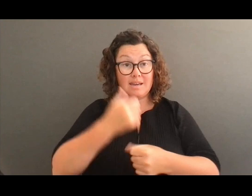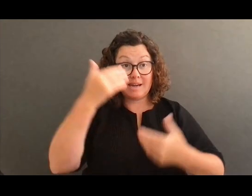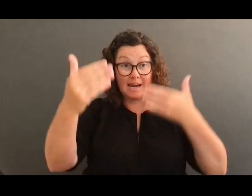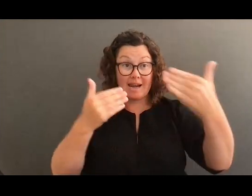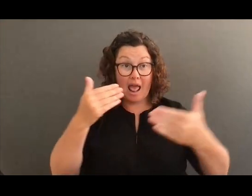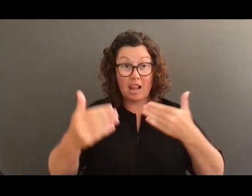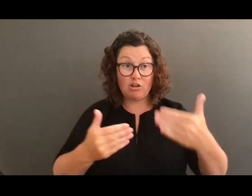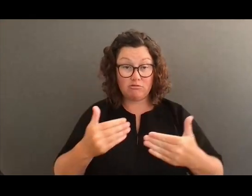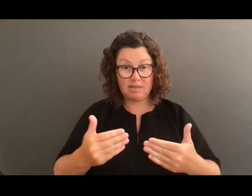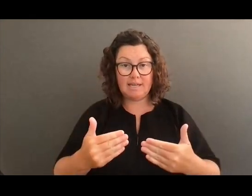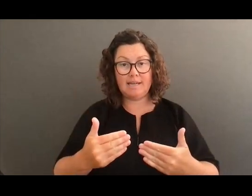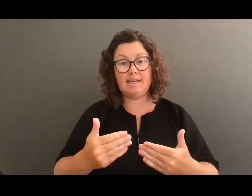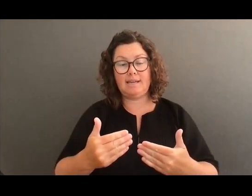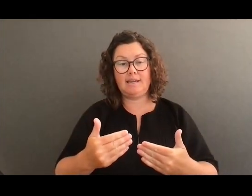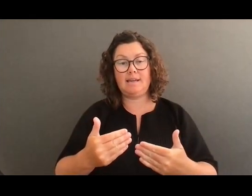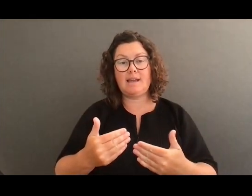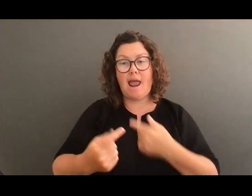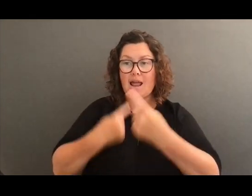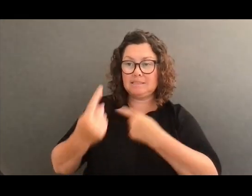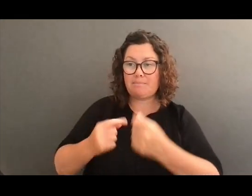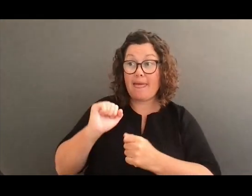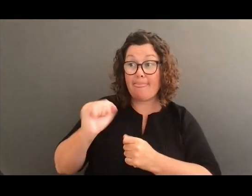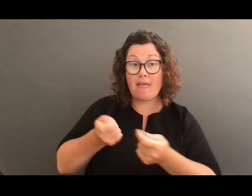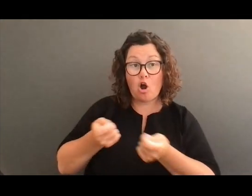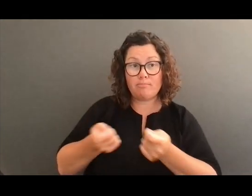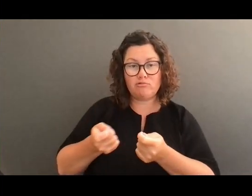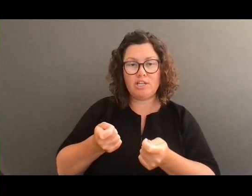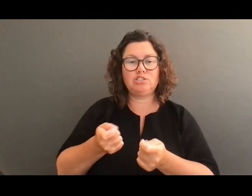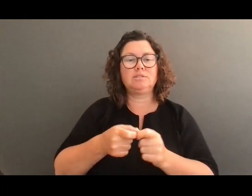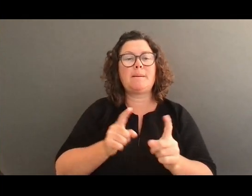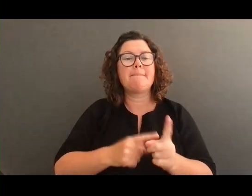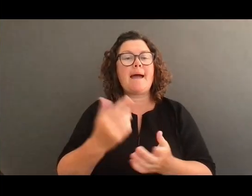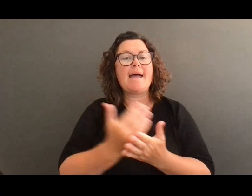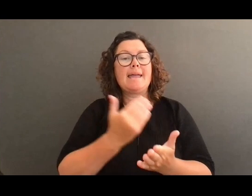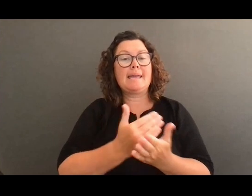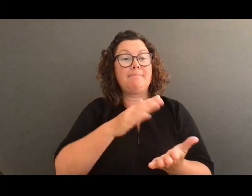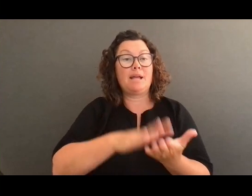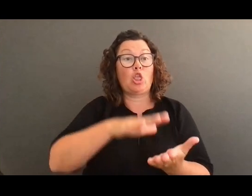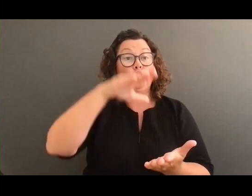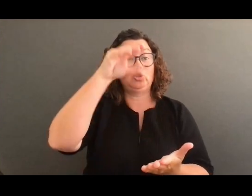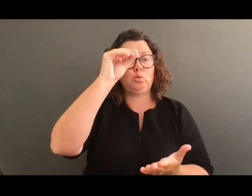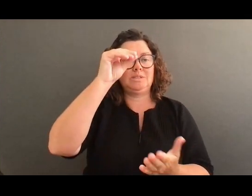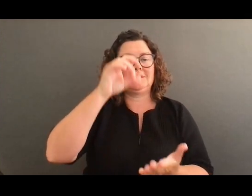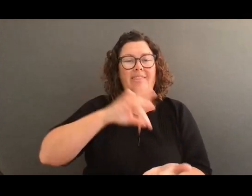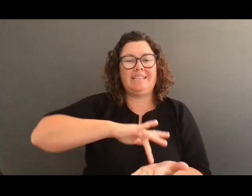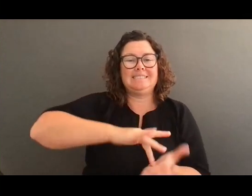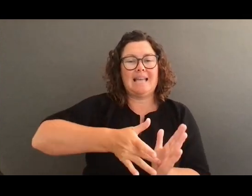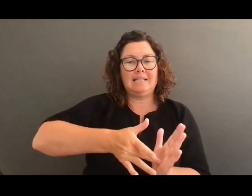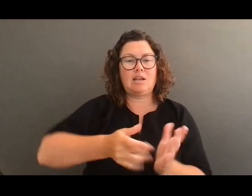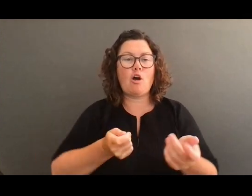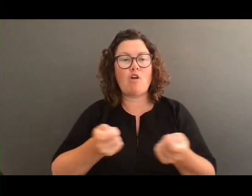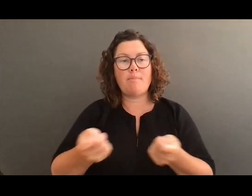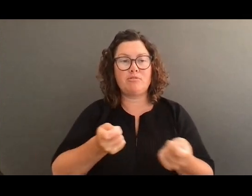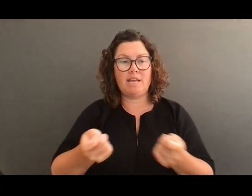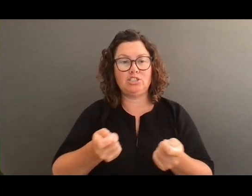at the centre of their operations. That is, the students being their main stakeholders. To explore how